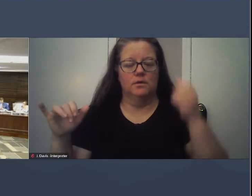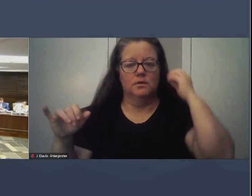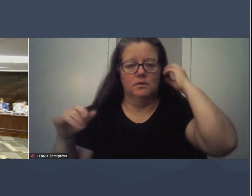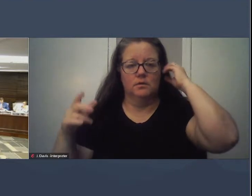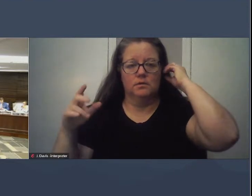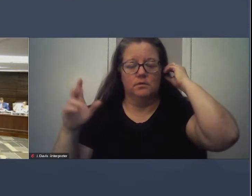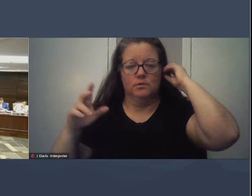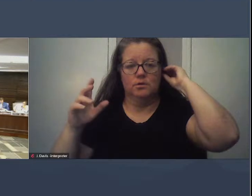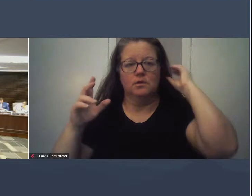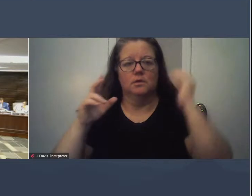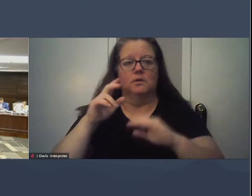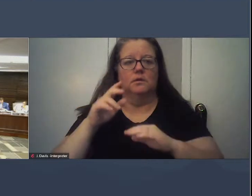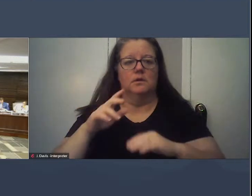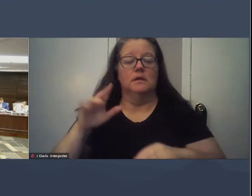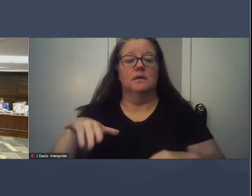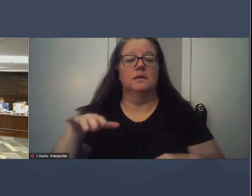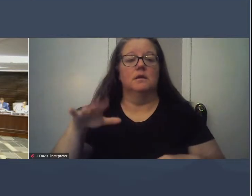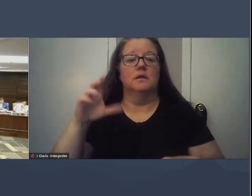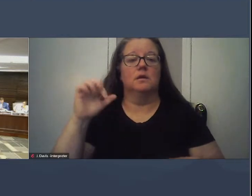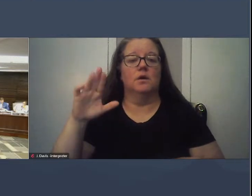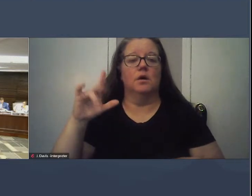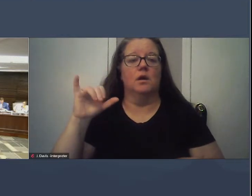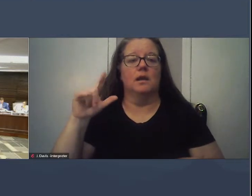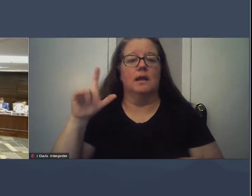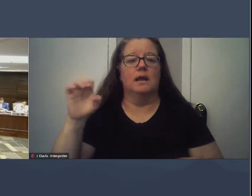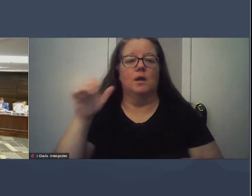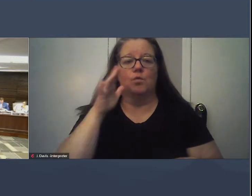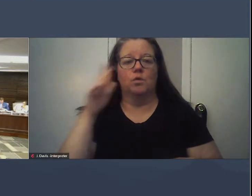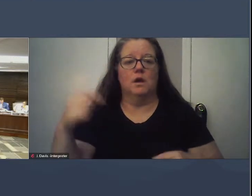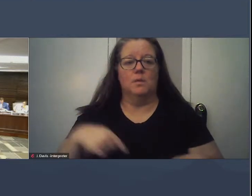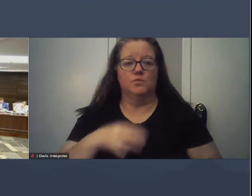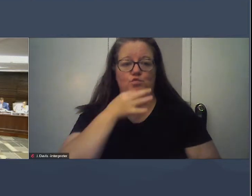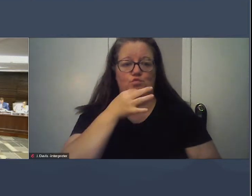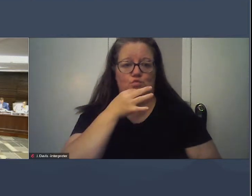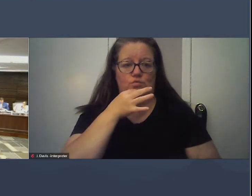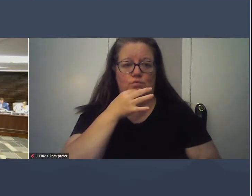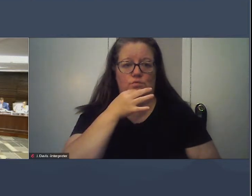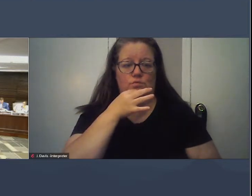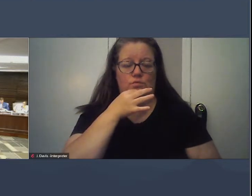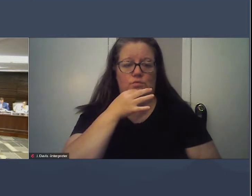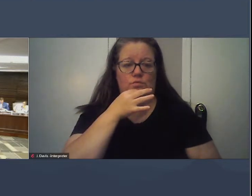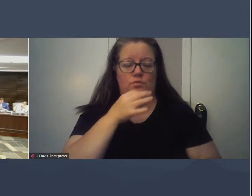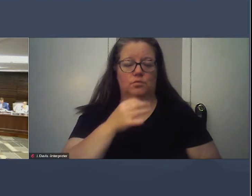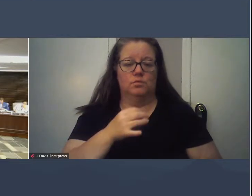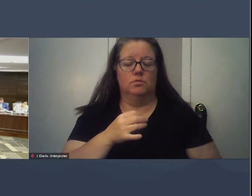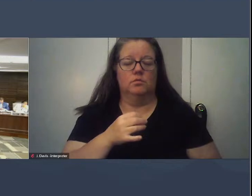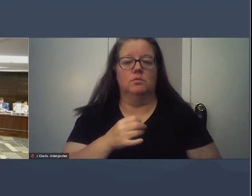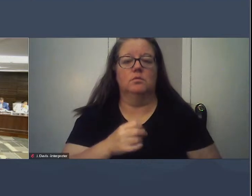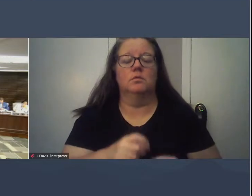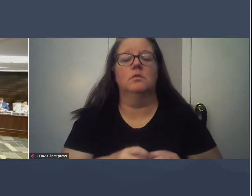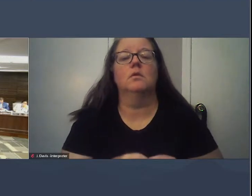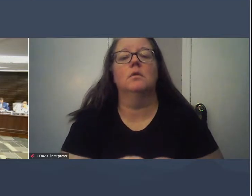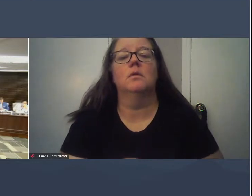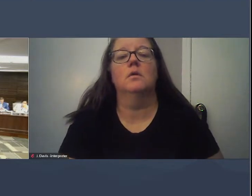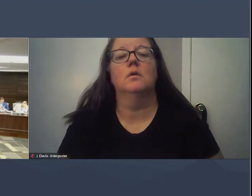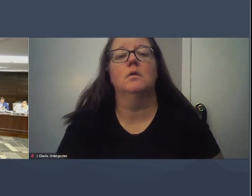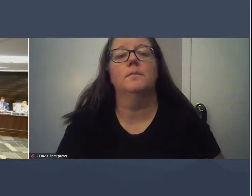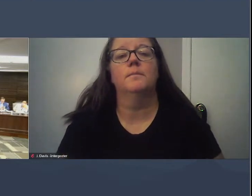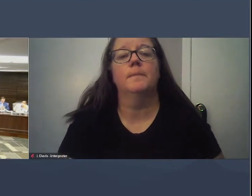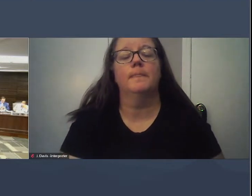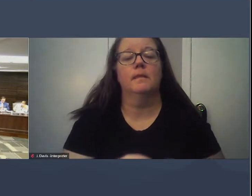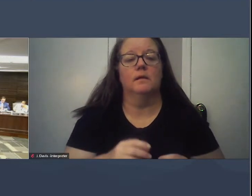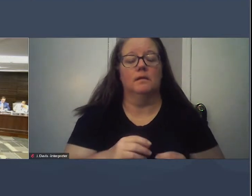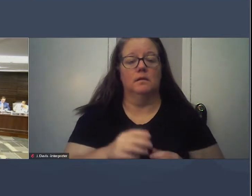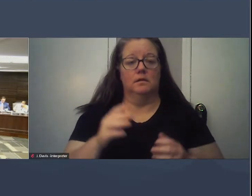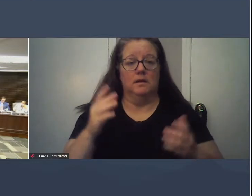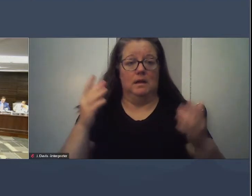Councilman Carlisle said he would be back momentarily. He wants everyone to know that he's in this building. All right, we have 8